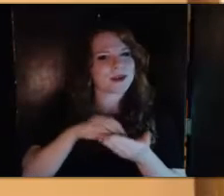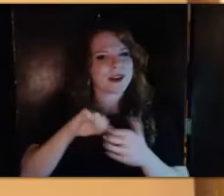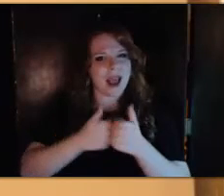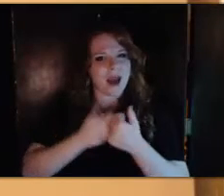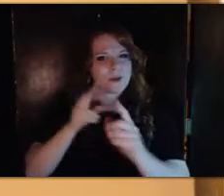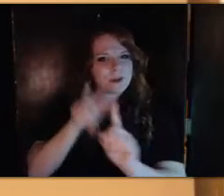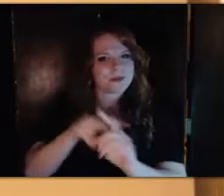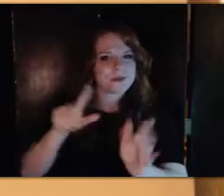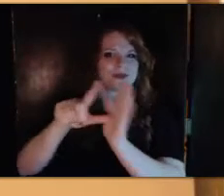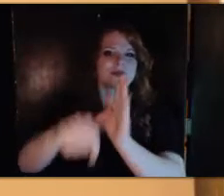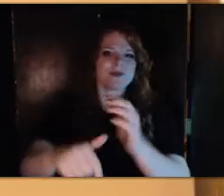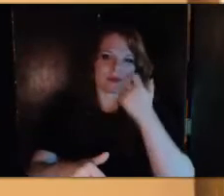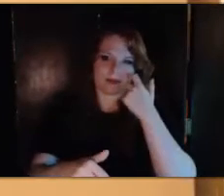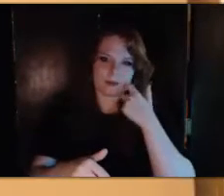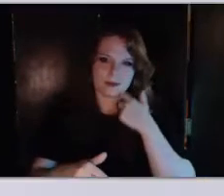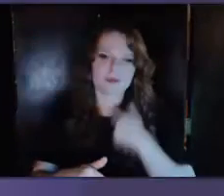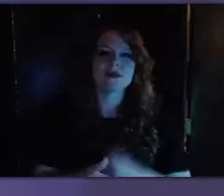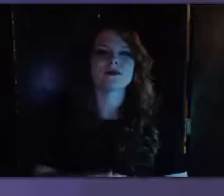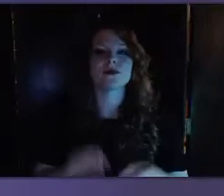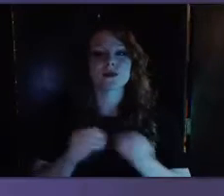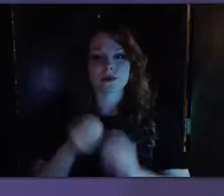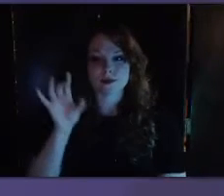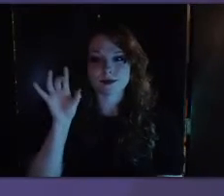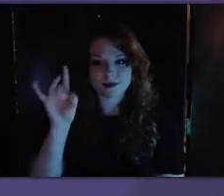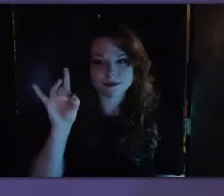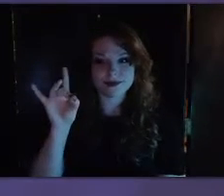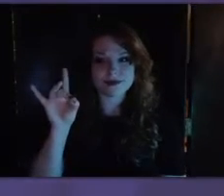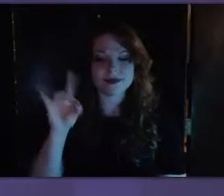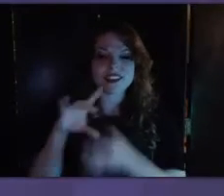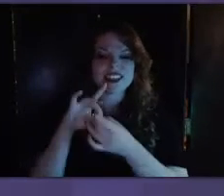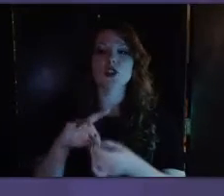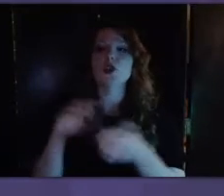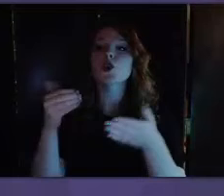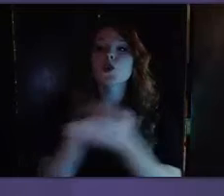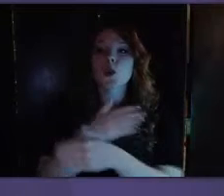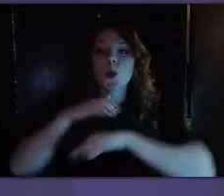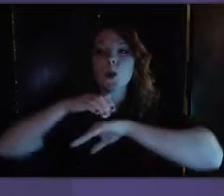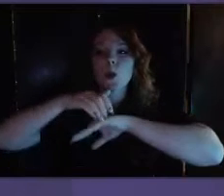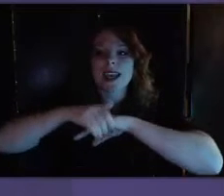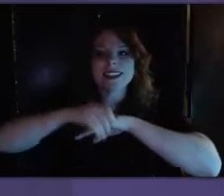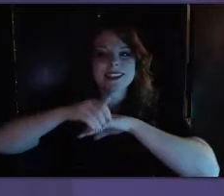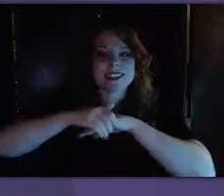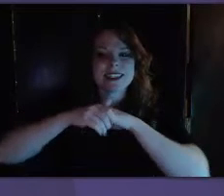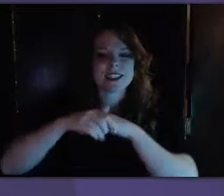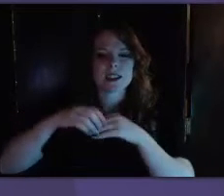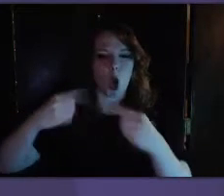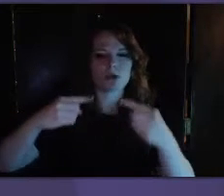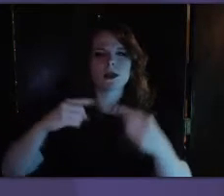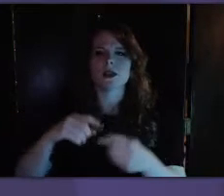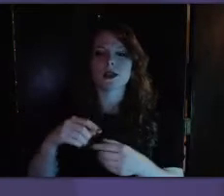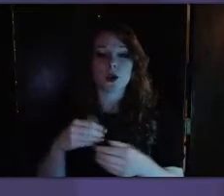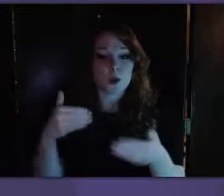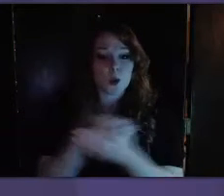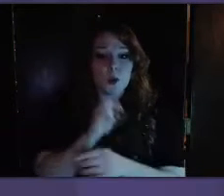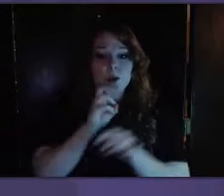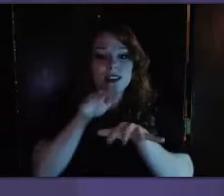your lessons with the final part of today's quiz. Question 8 is about the New England argument. The sea animals at the center